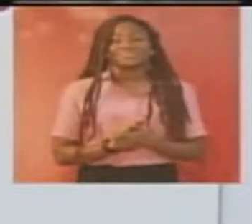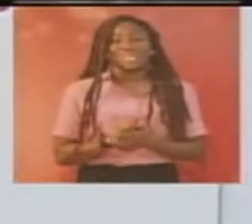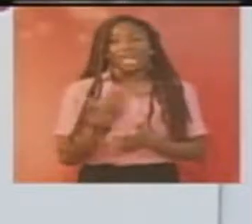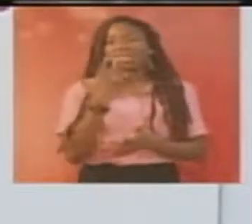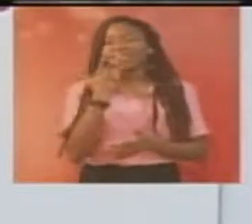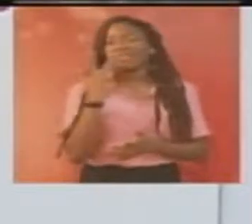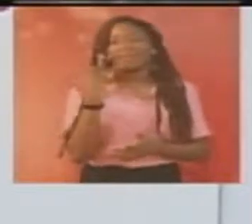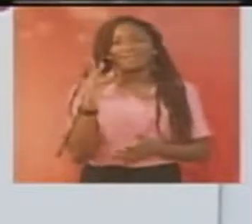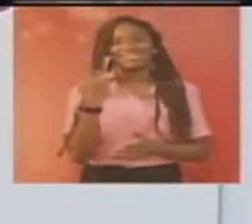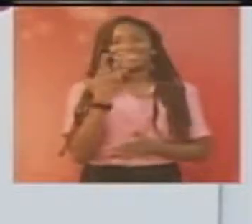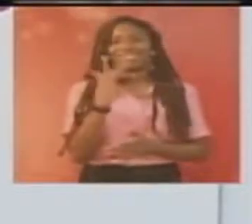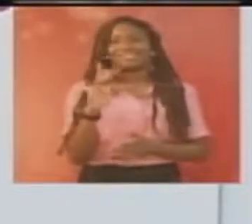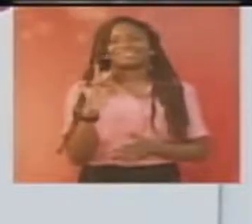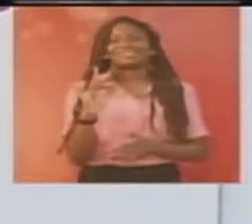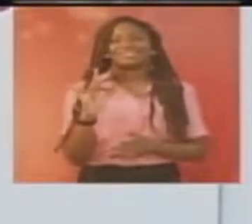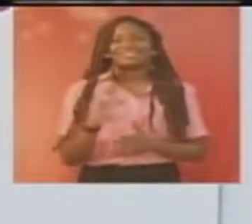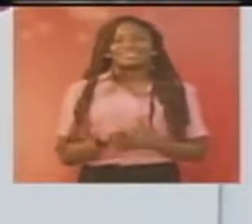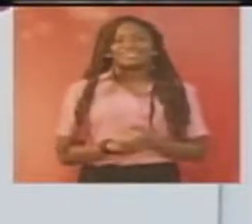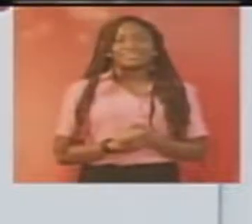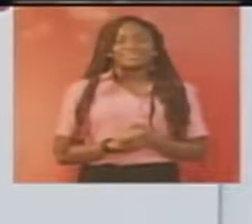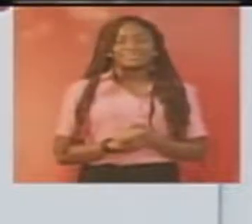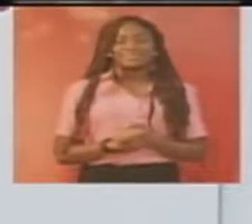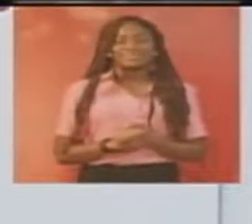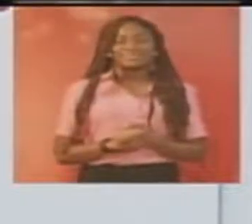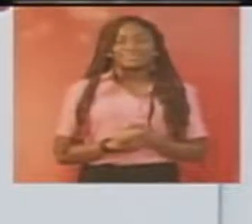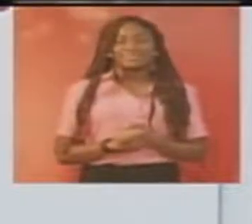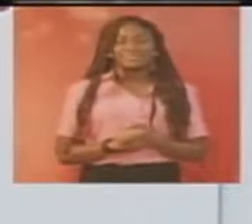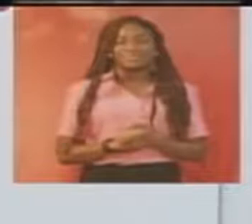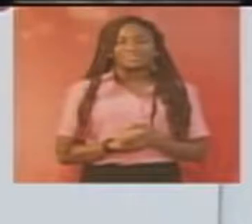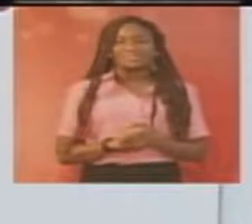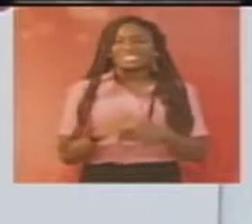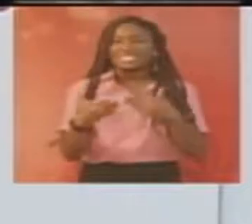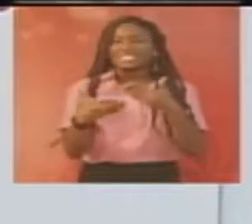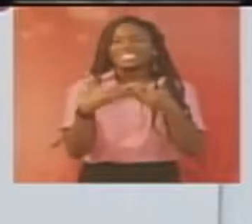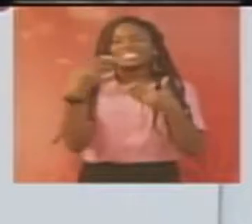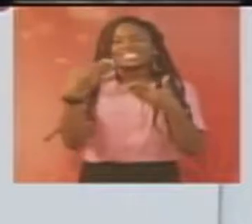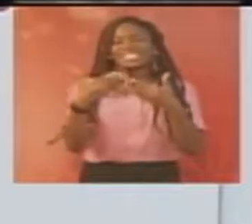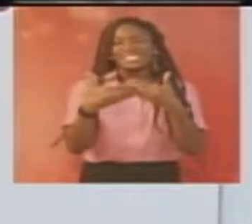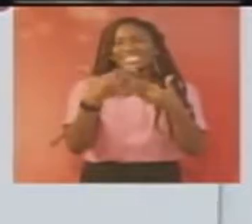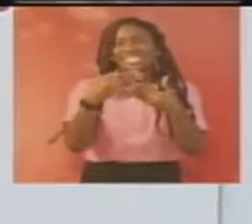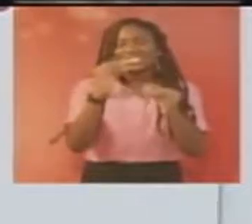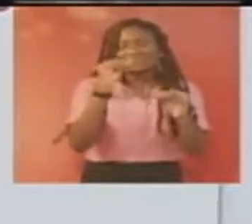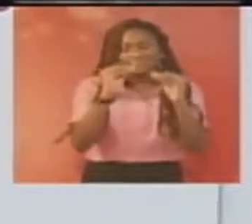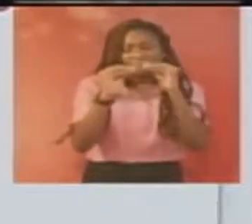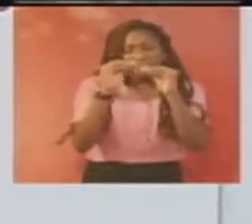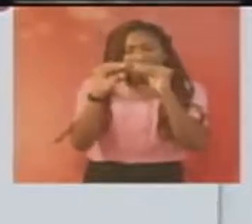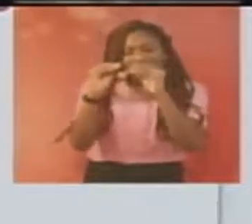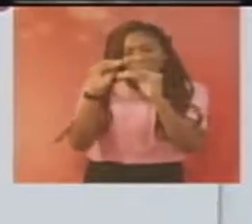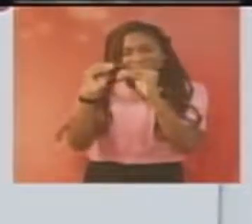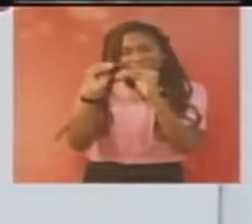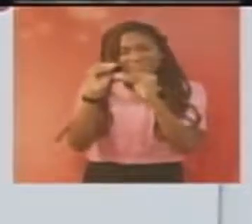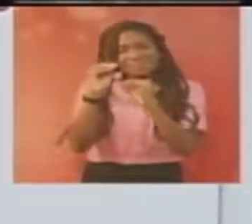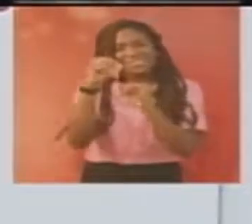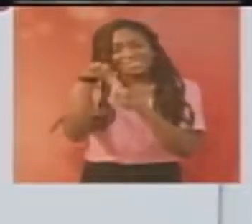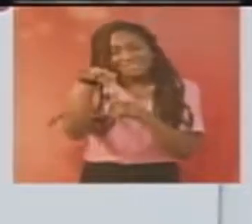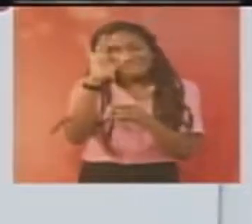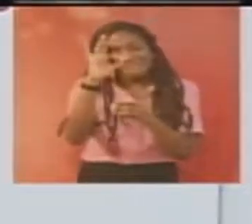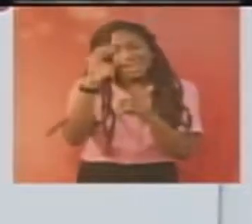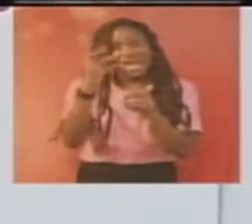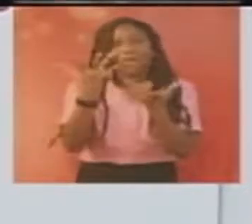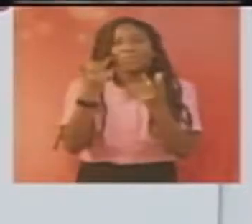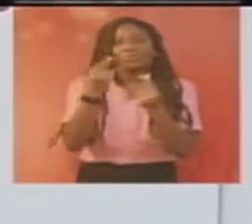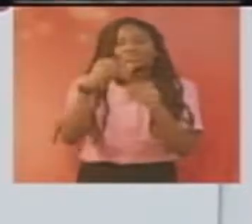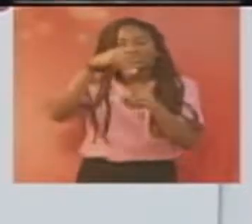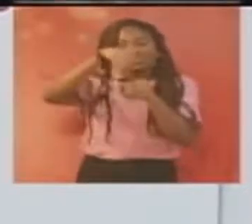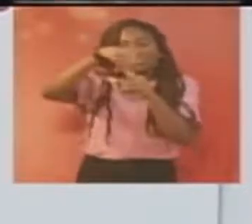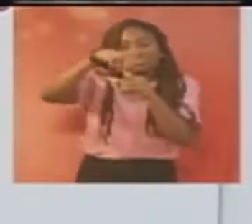luckily, if there's anything lucky about it, luckily it seems to have been a relatively easy target. The spike protein seems to be